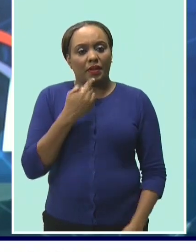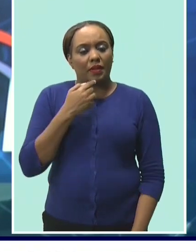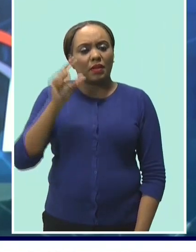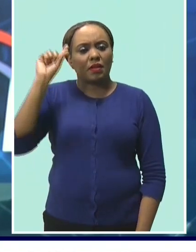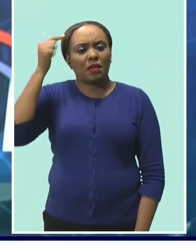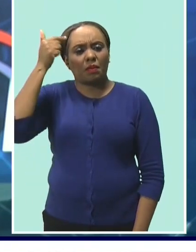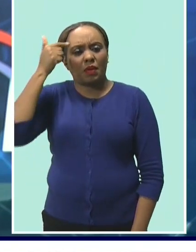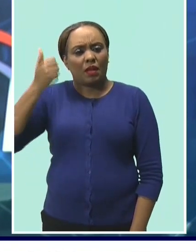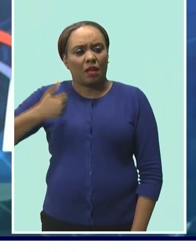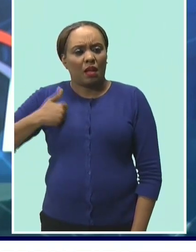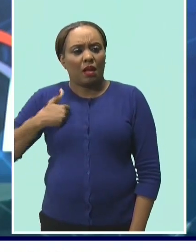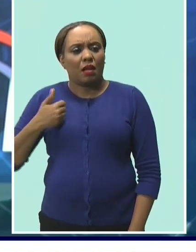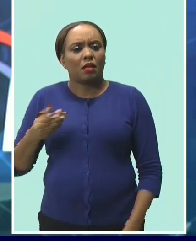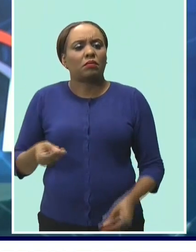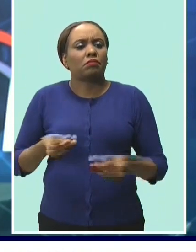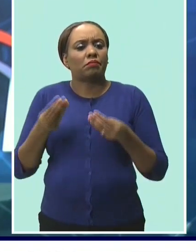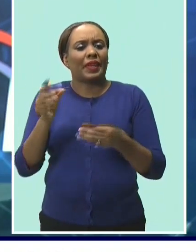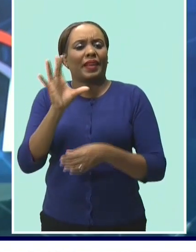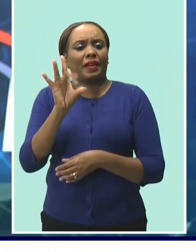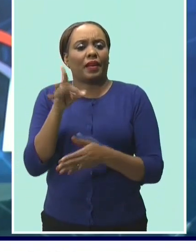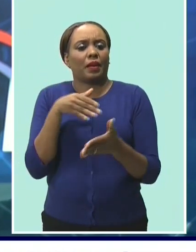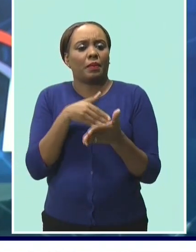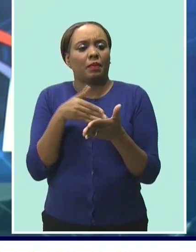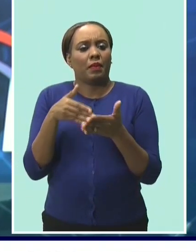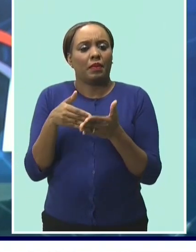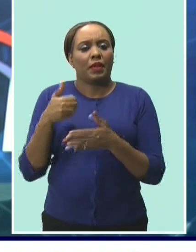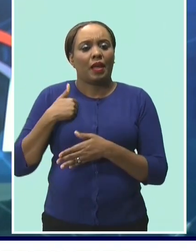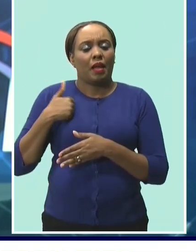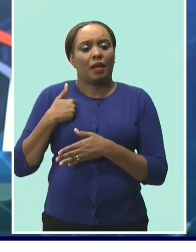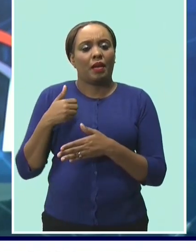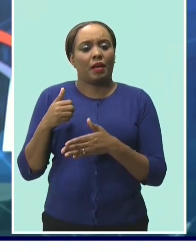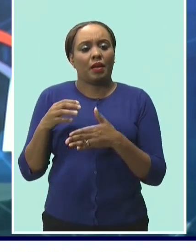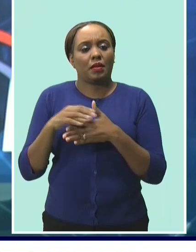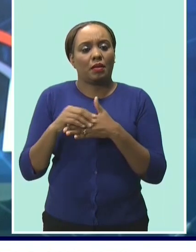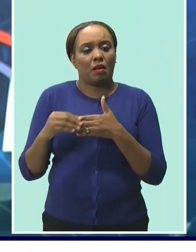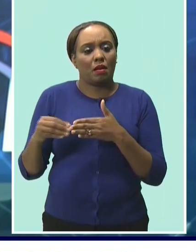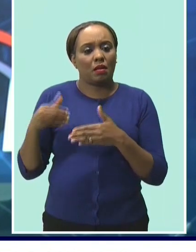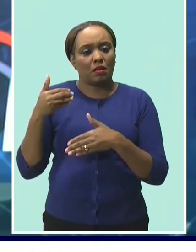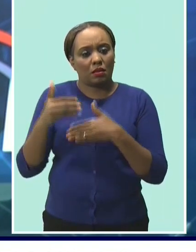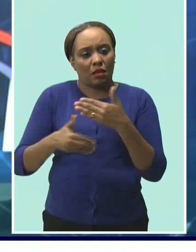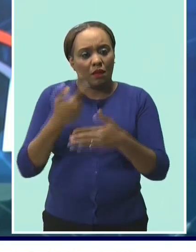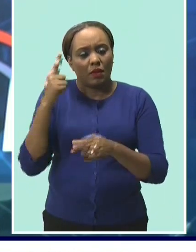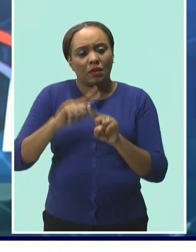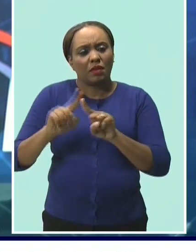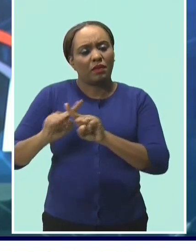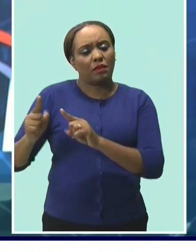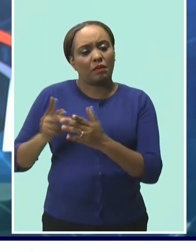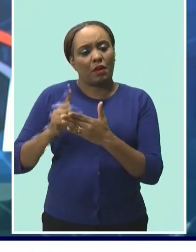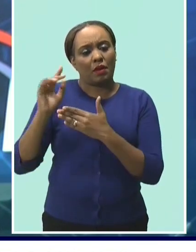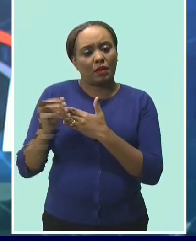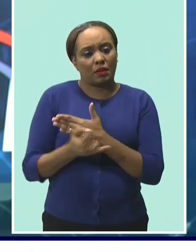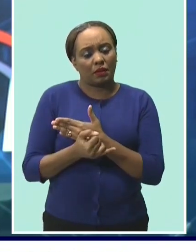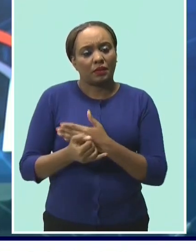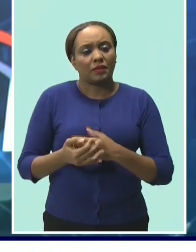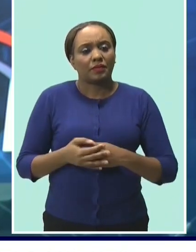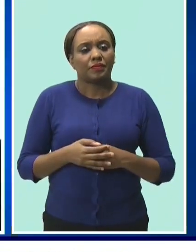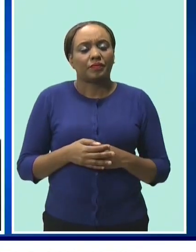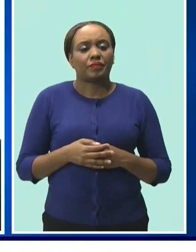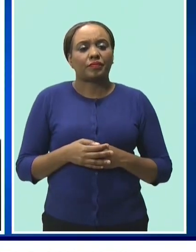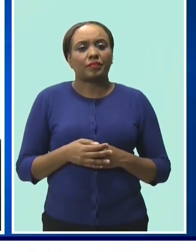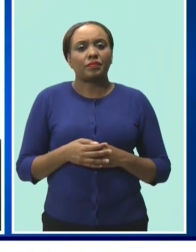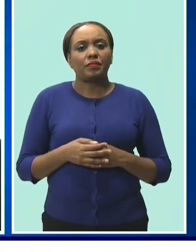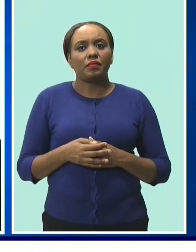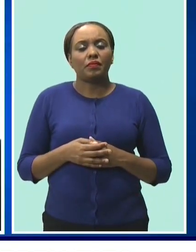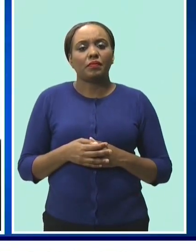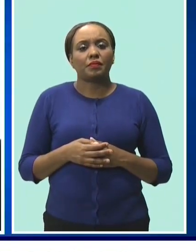government has contributed over 8 million Canadian dollars over time to several of SEDEMA's projects. One of